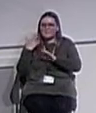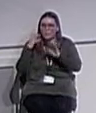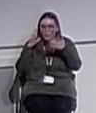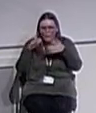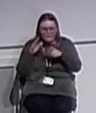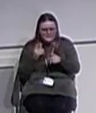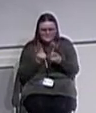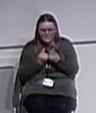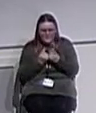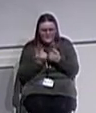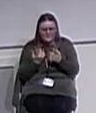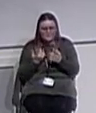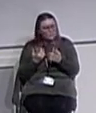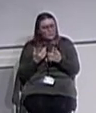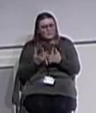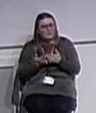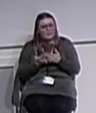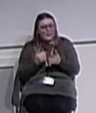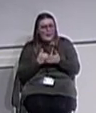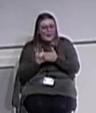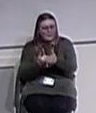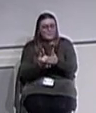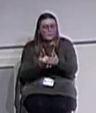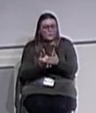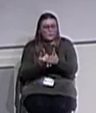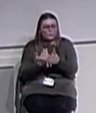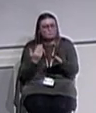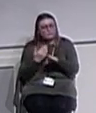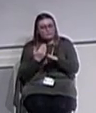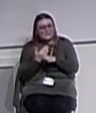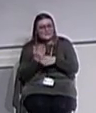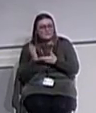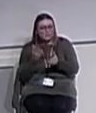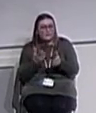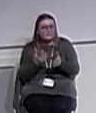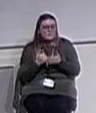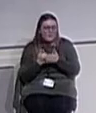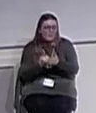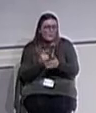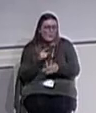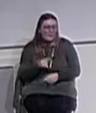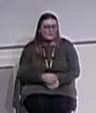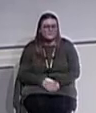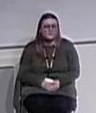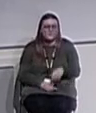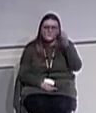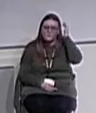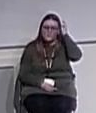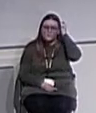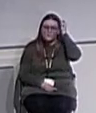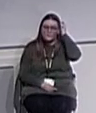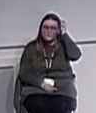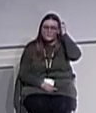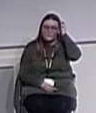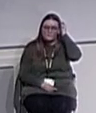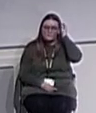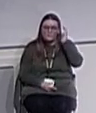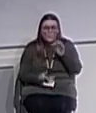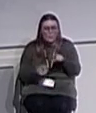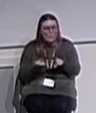it. So our career service, it's on the website, you can have a look at it, it's really, really useful too. And they help you even after